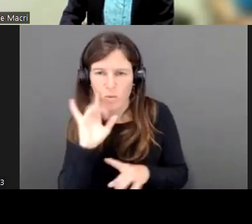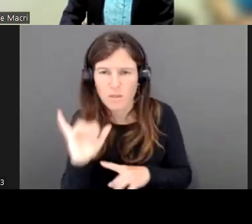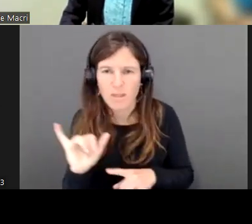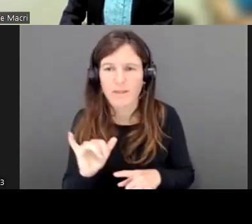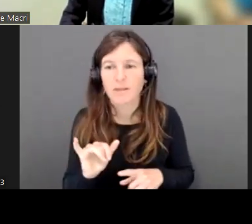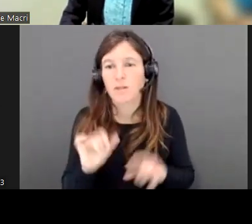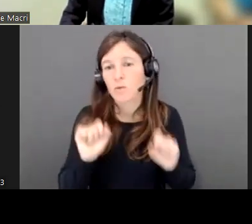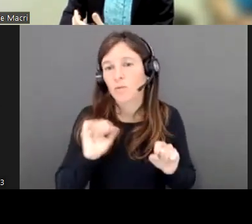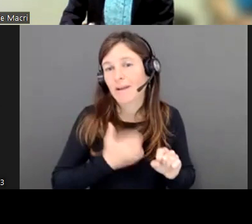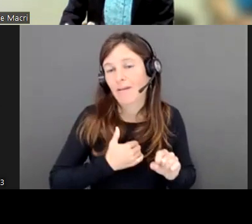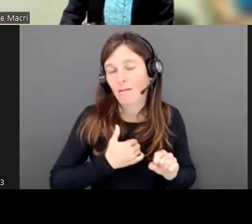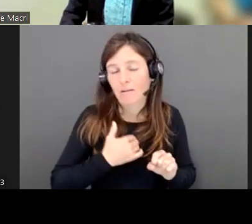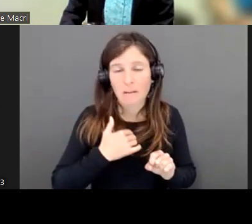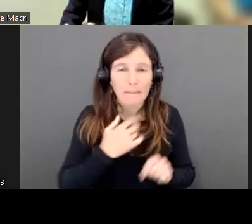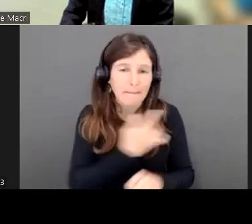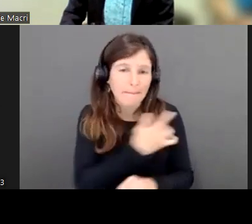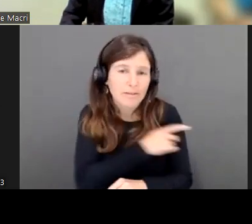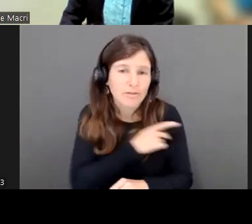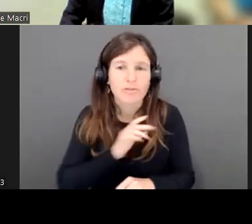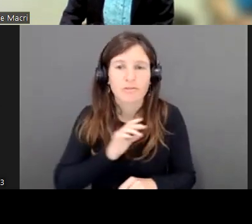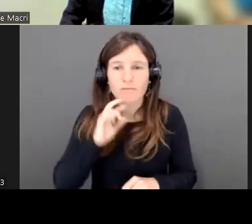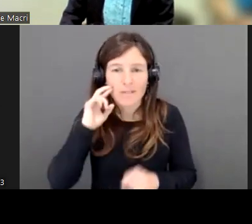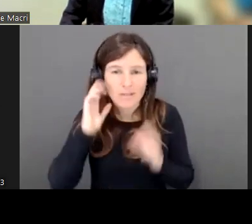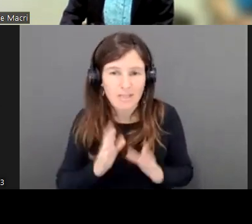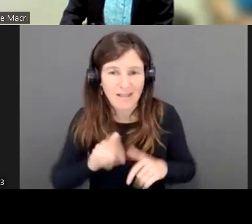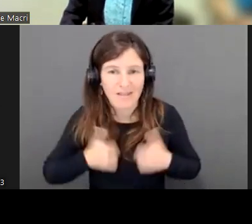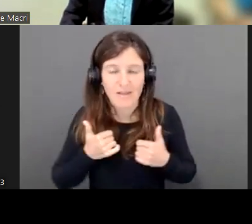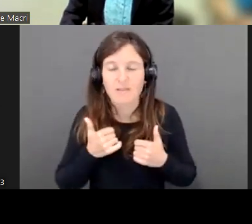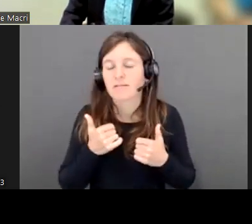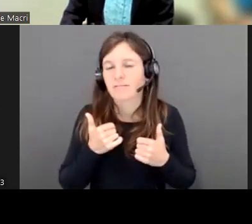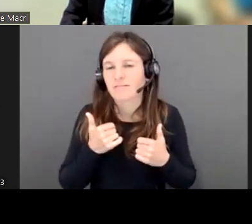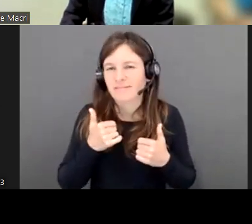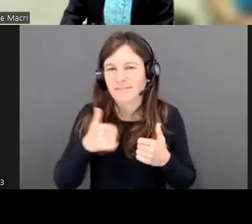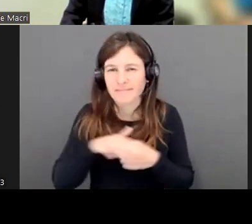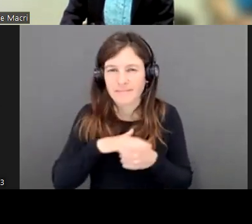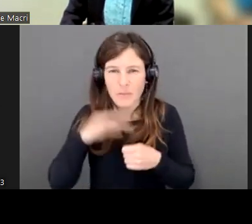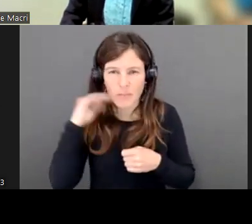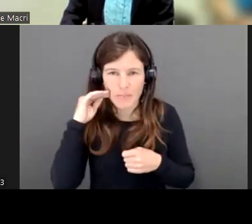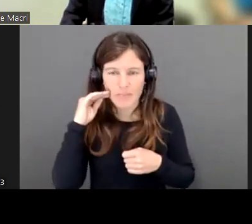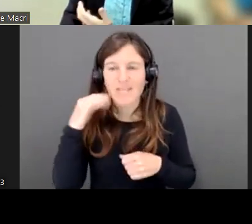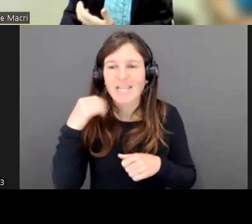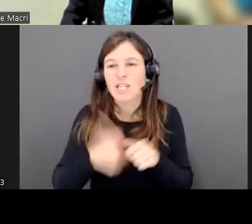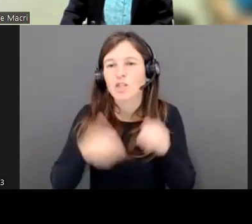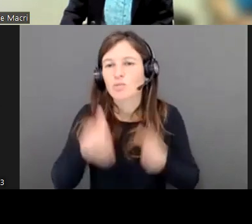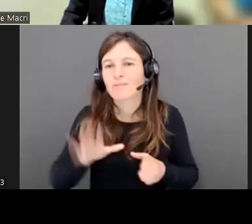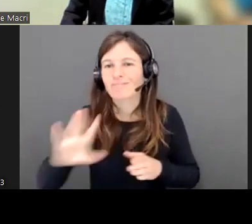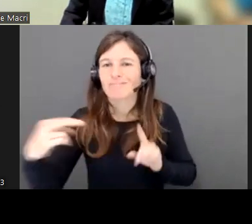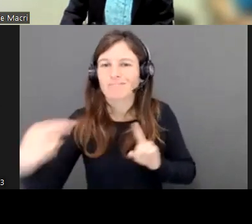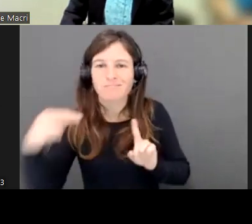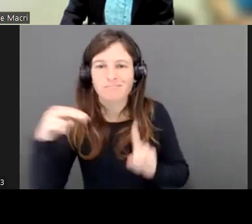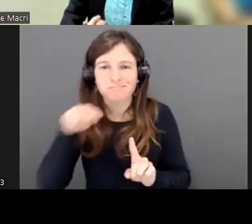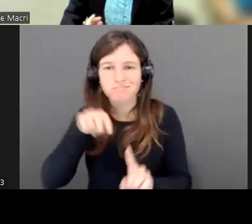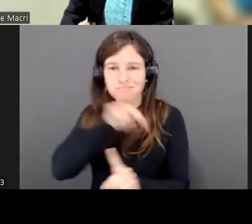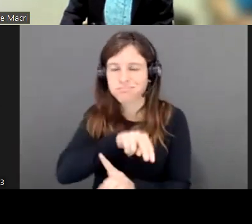And thinking about these, that each person does see the situation differently depending on their perspective. So we all see things from a